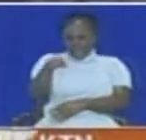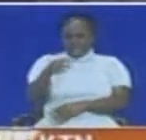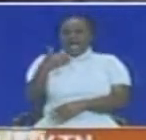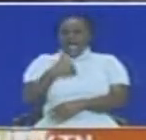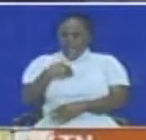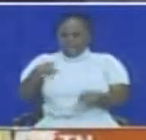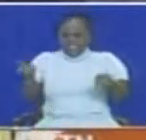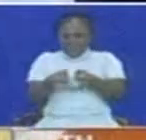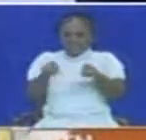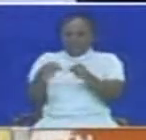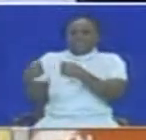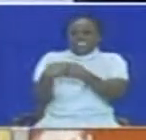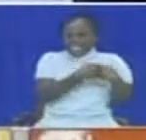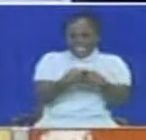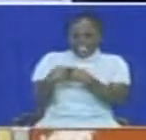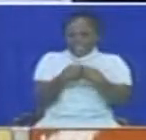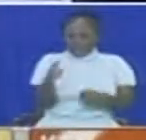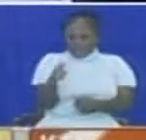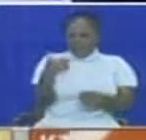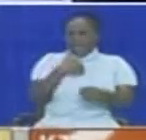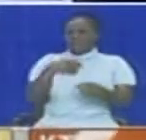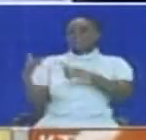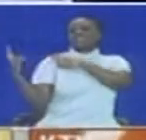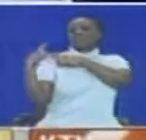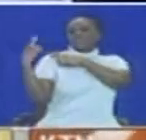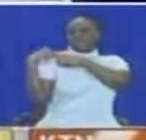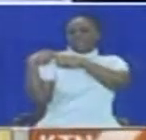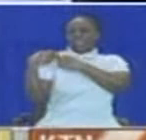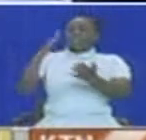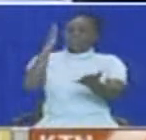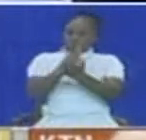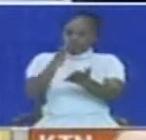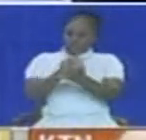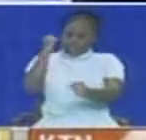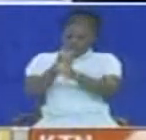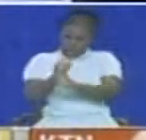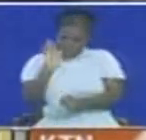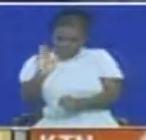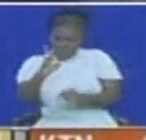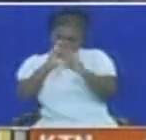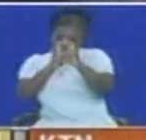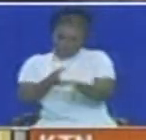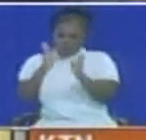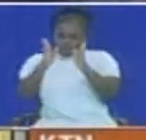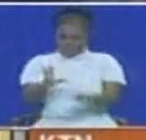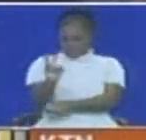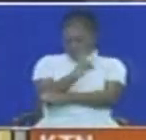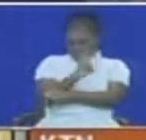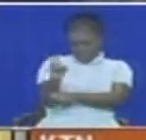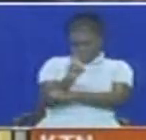equal challenge for the media to be responsible. Indeed, it is your job as journalists to check your